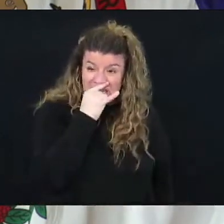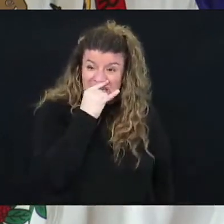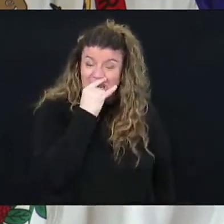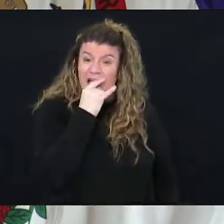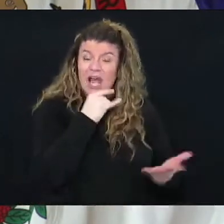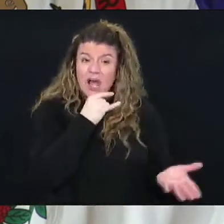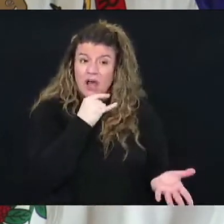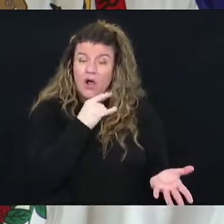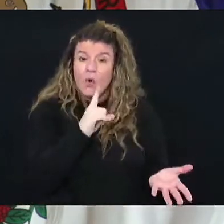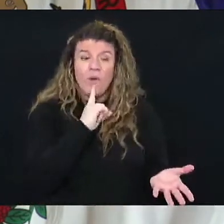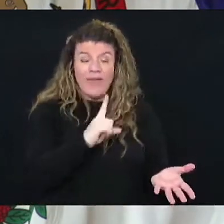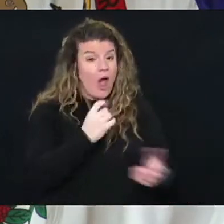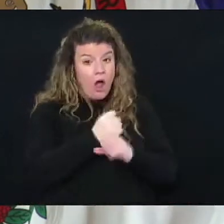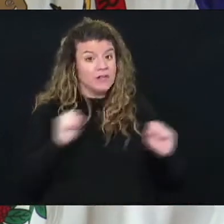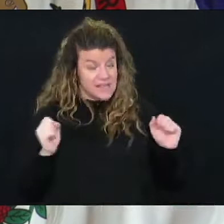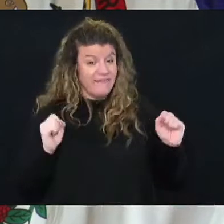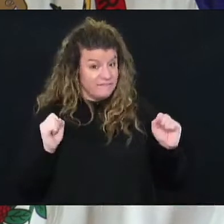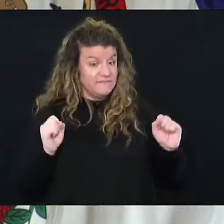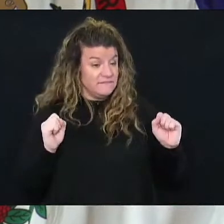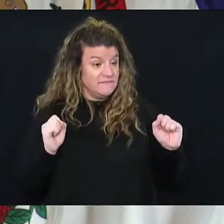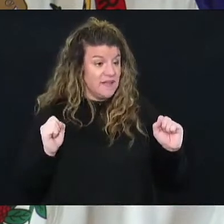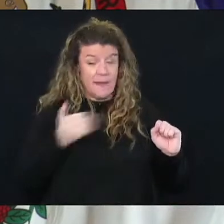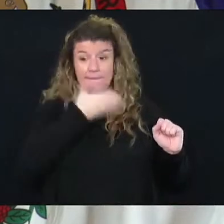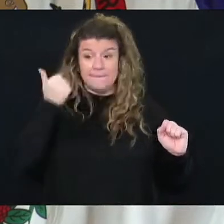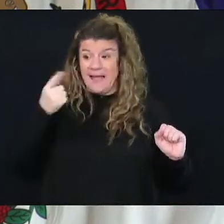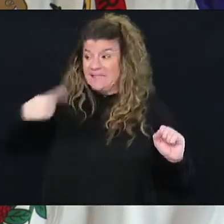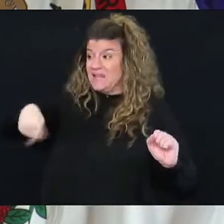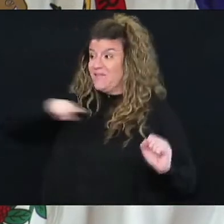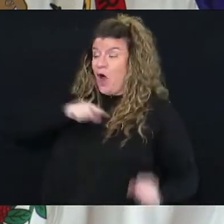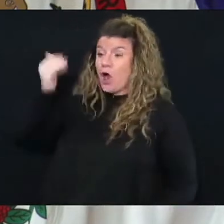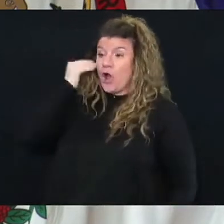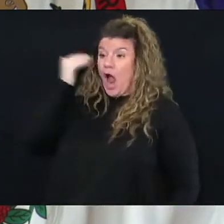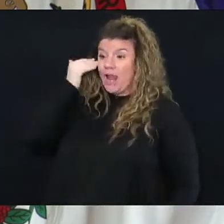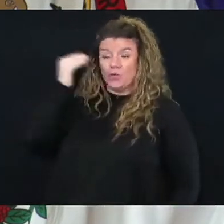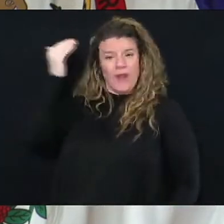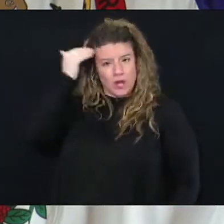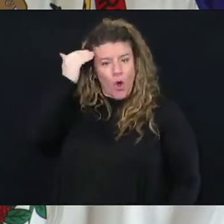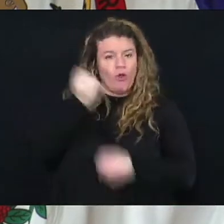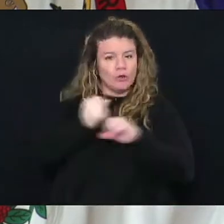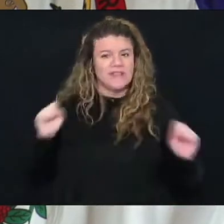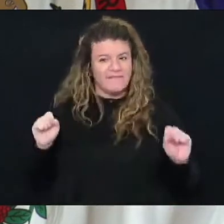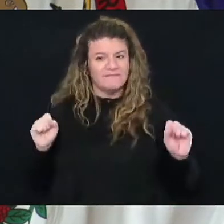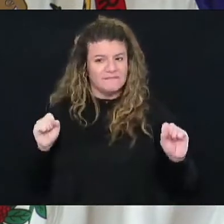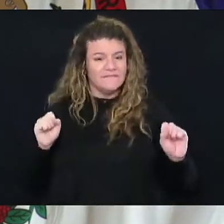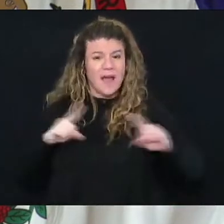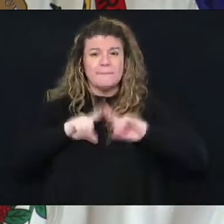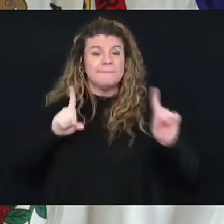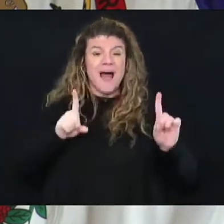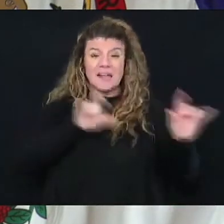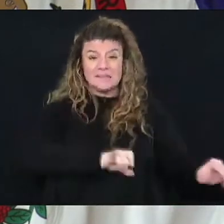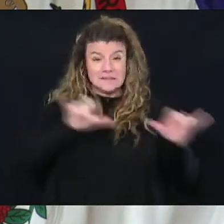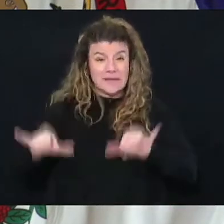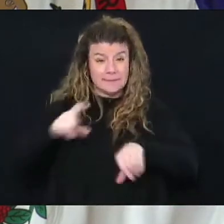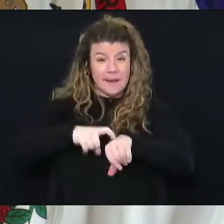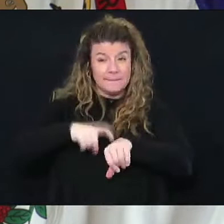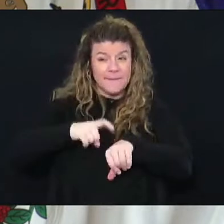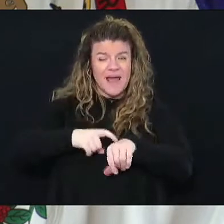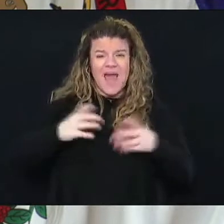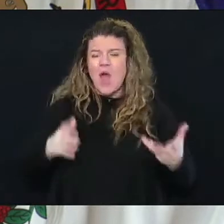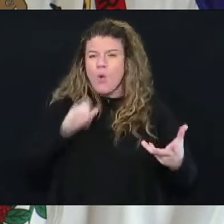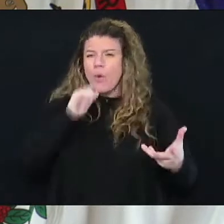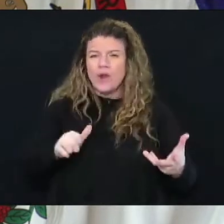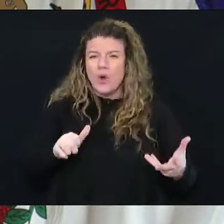they're incredibly safe, and, you know, to the best of all of our knowledge, they're incredibly safe. And but at the same time, you